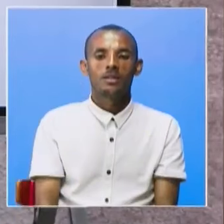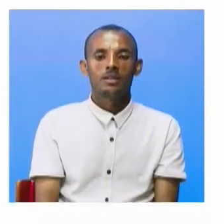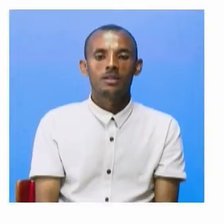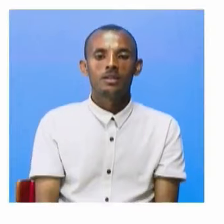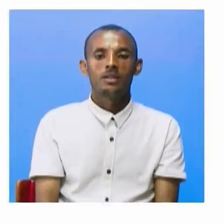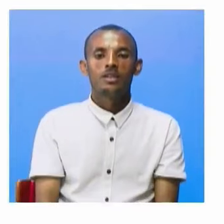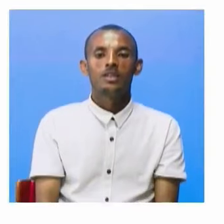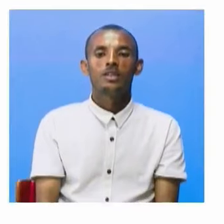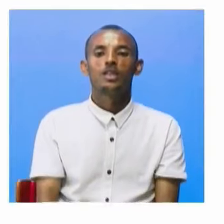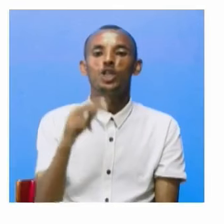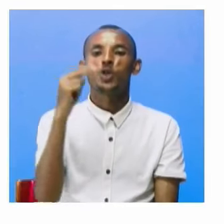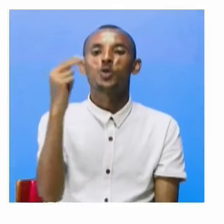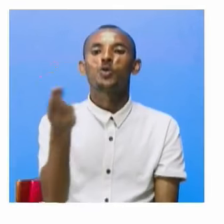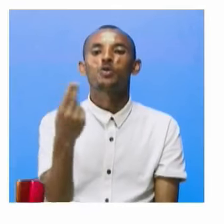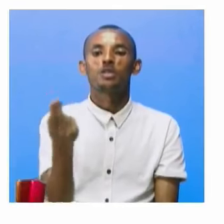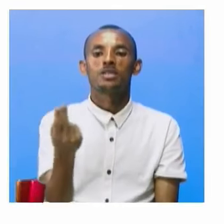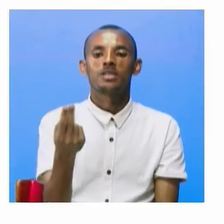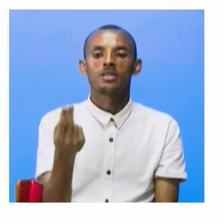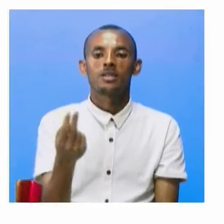Use